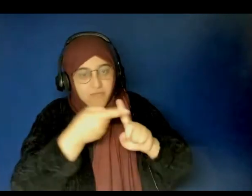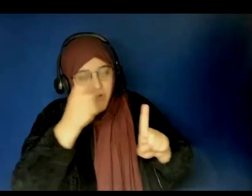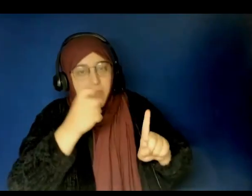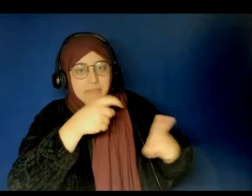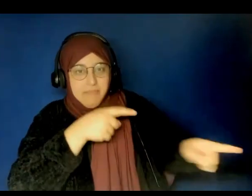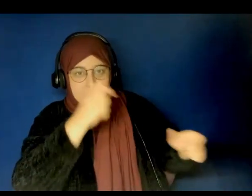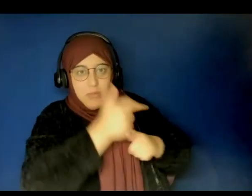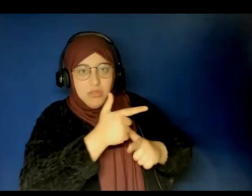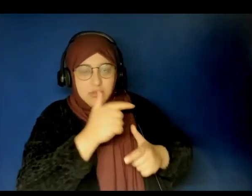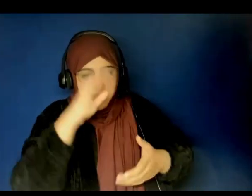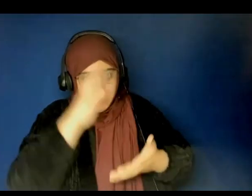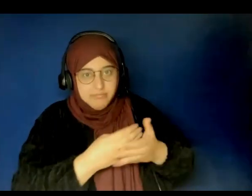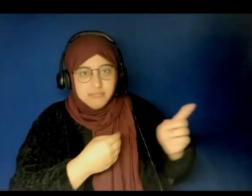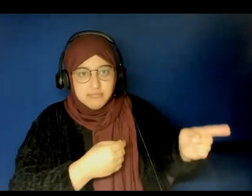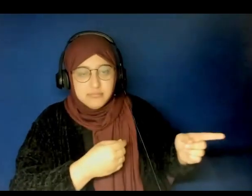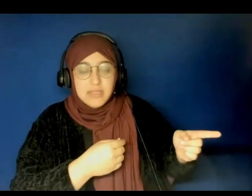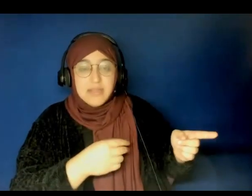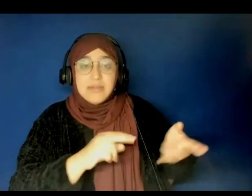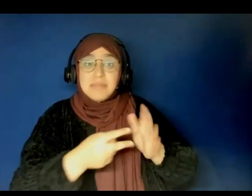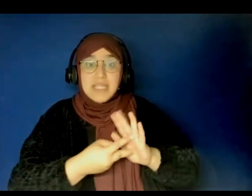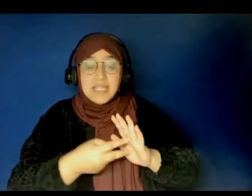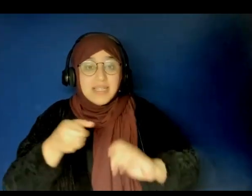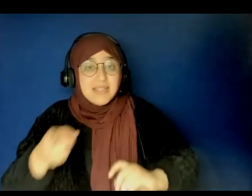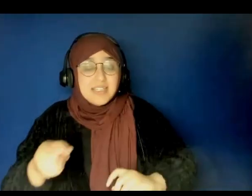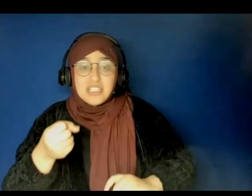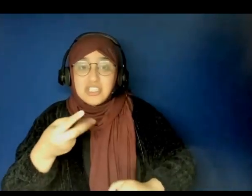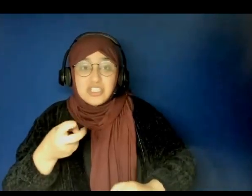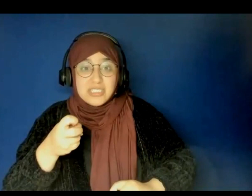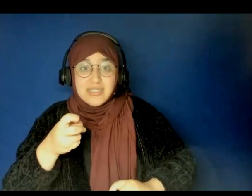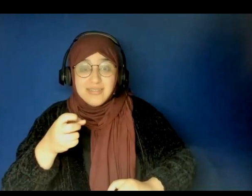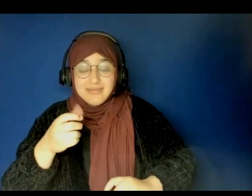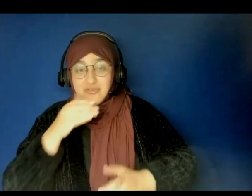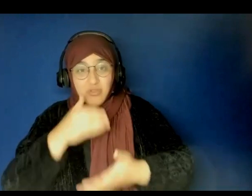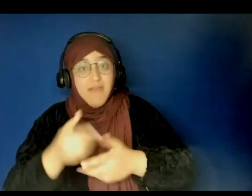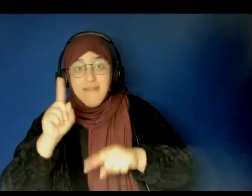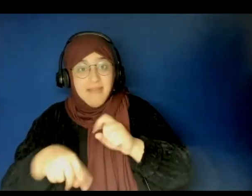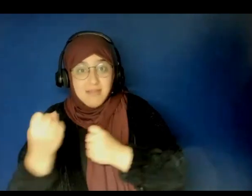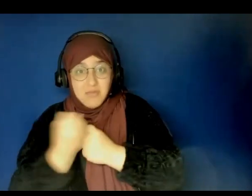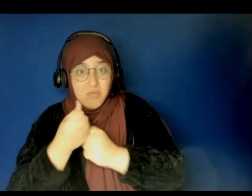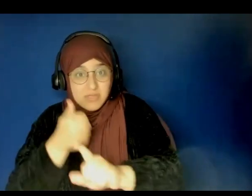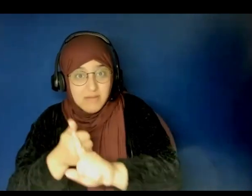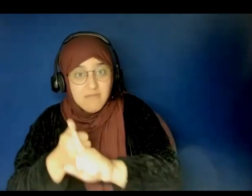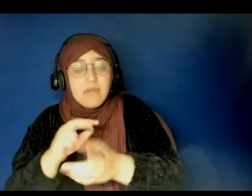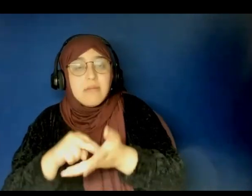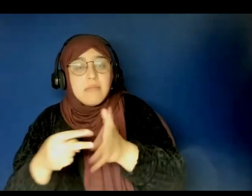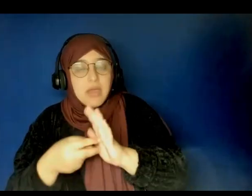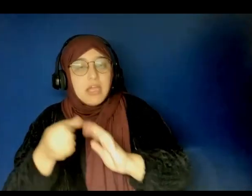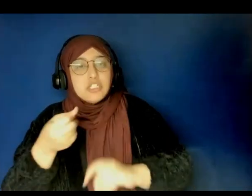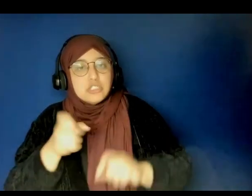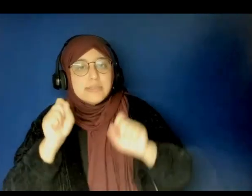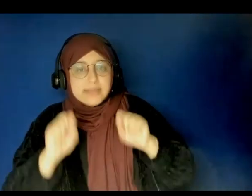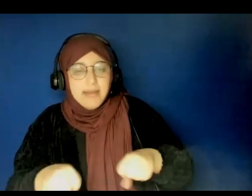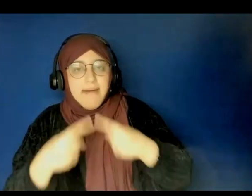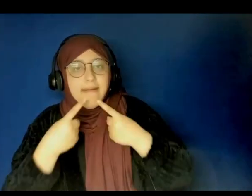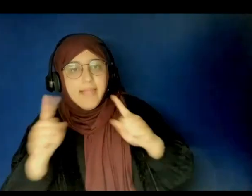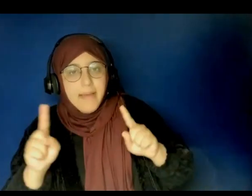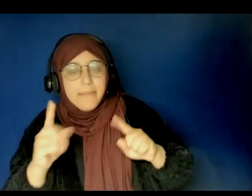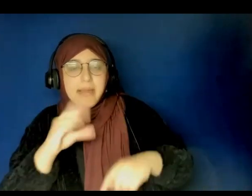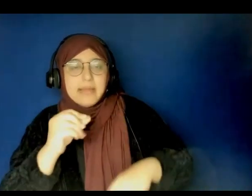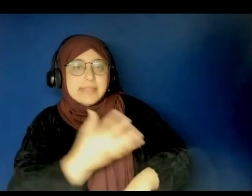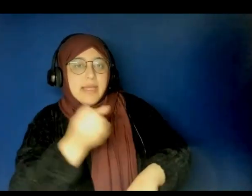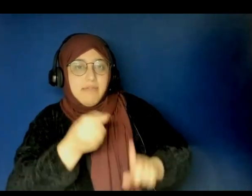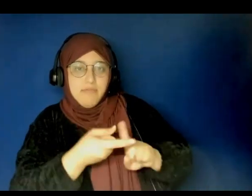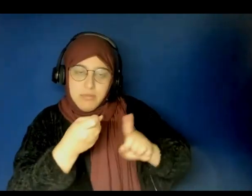Meaning that if she is unable to support herself, she will be able to claim and relate and take from